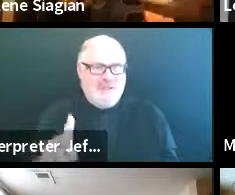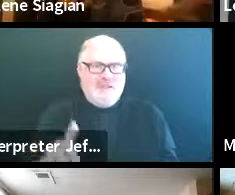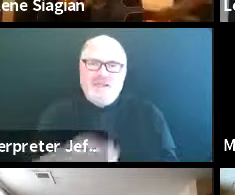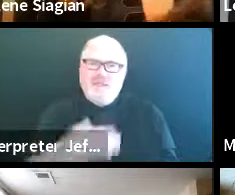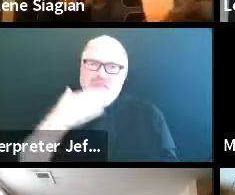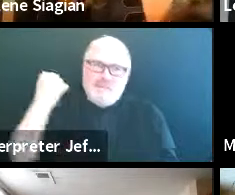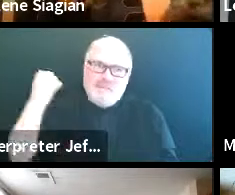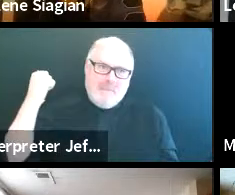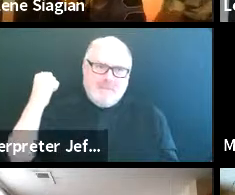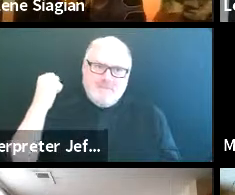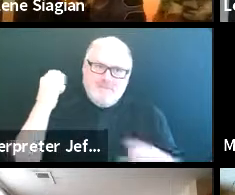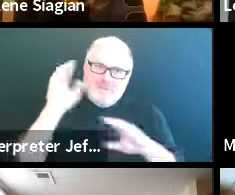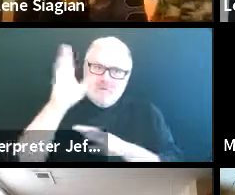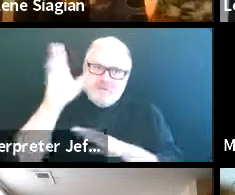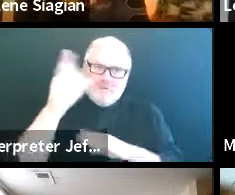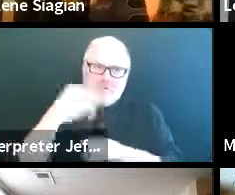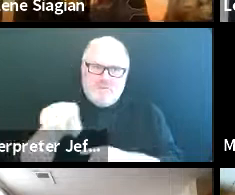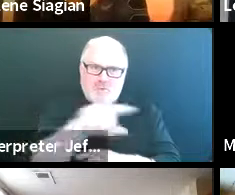best.